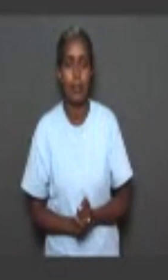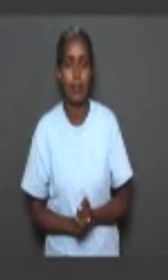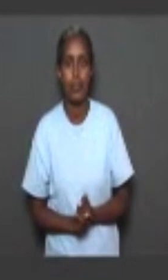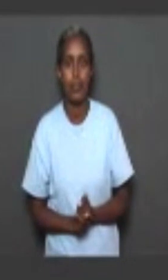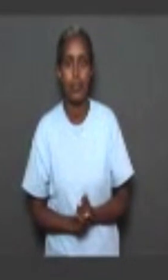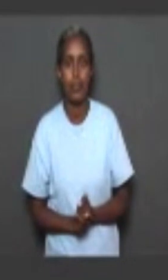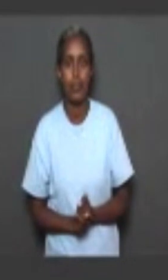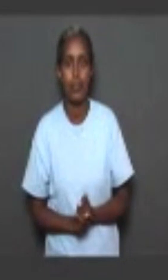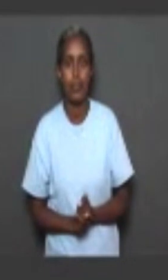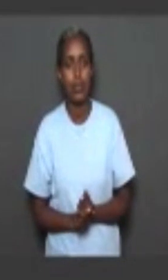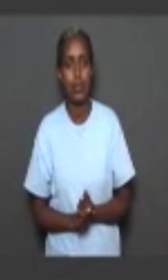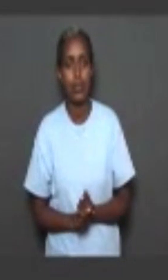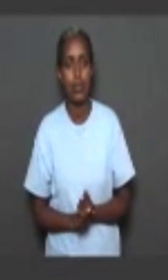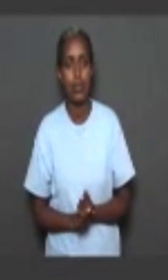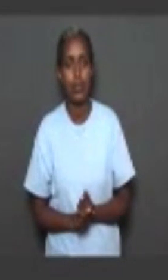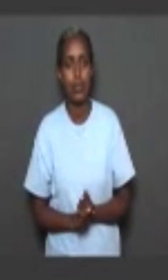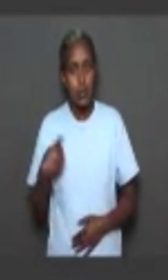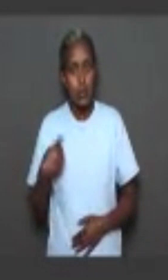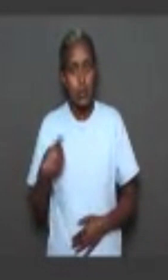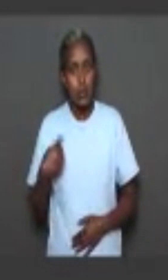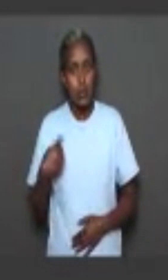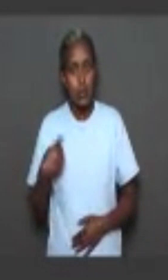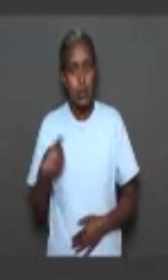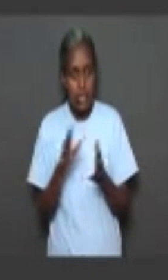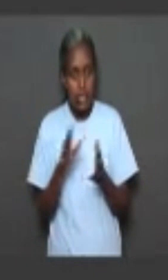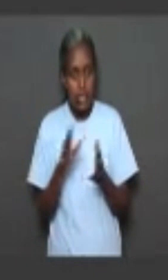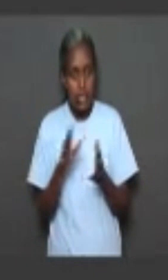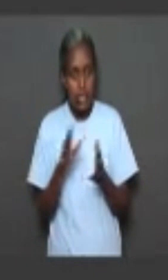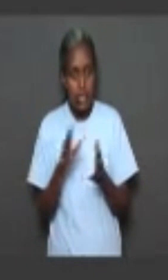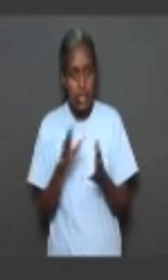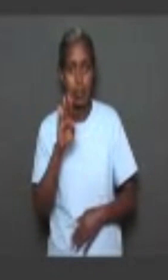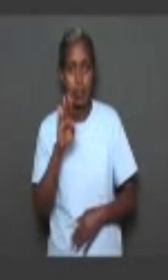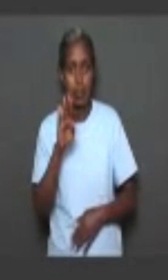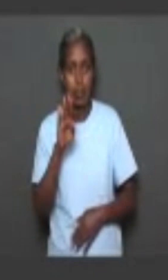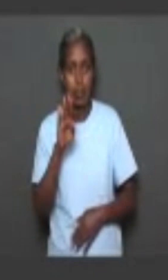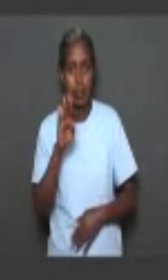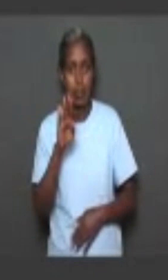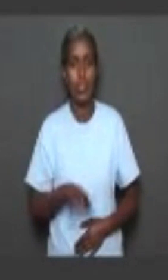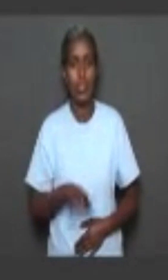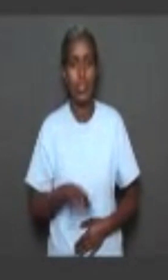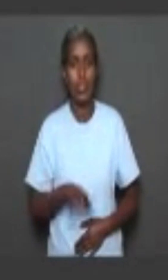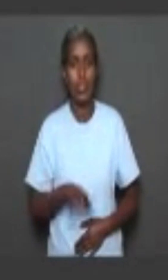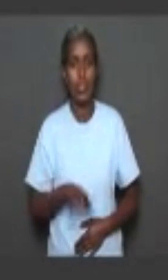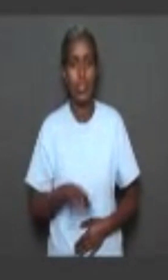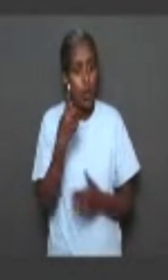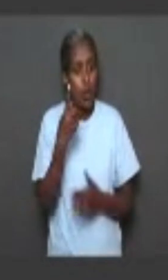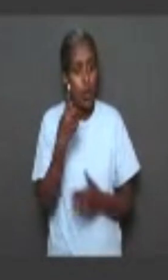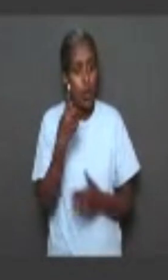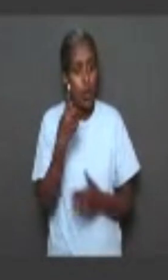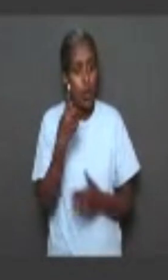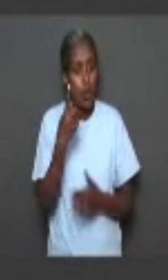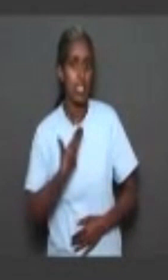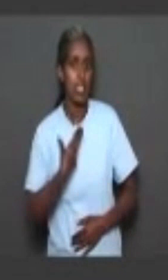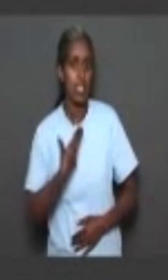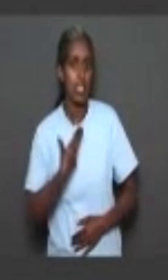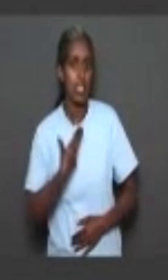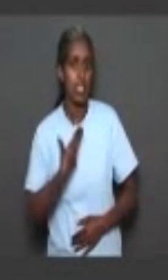When we study the set B, we find that the only elements of